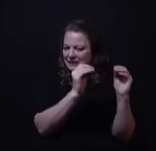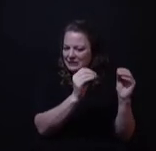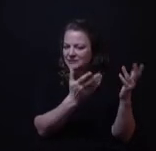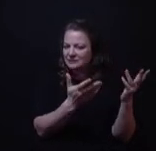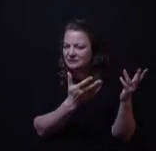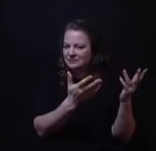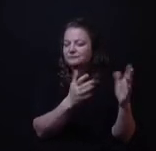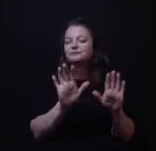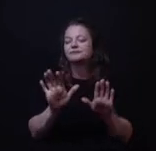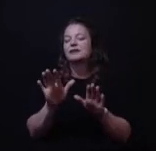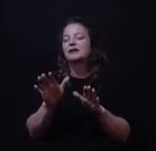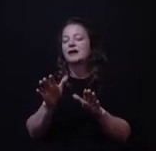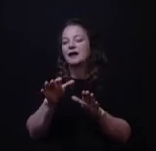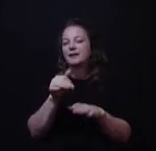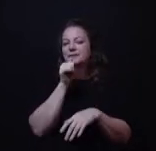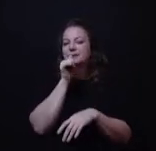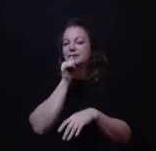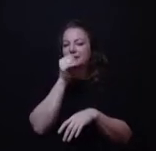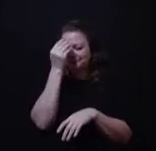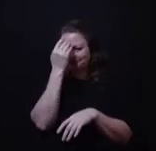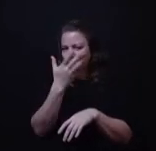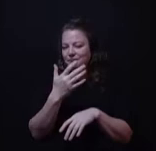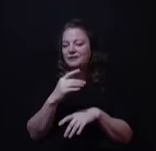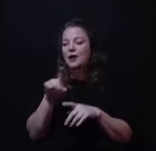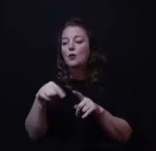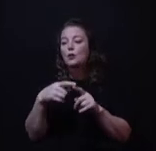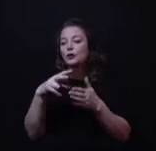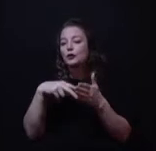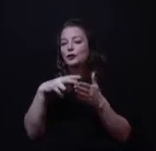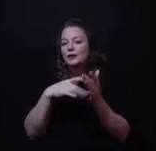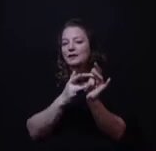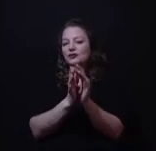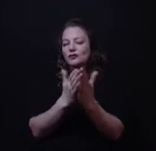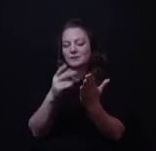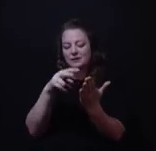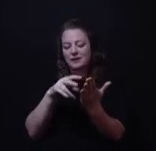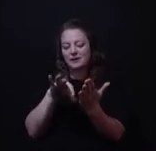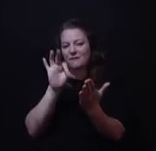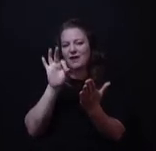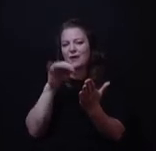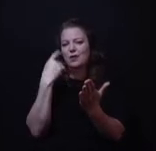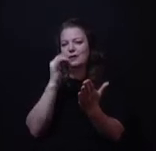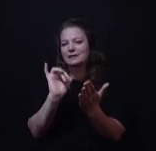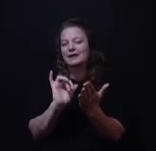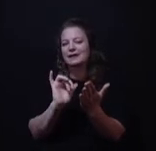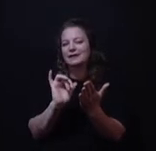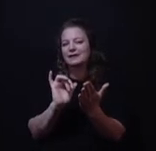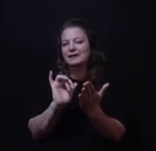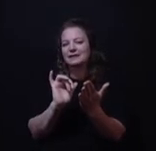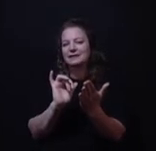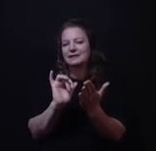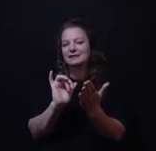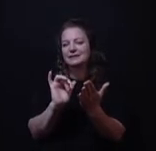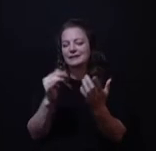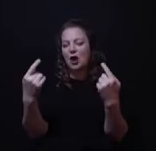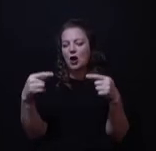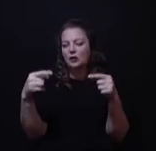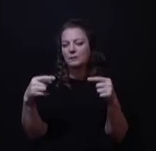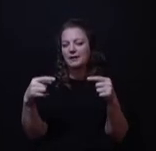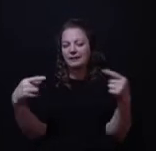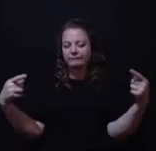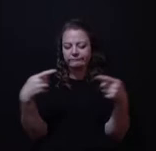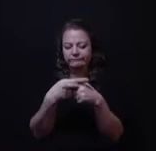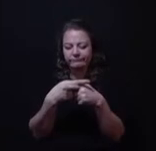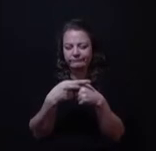Let you in on a secret. When you read scripture and you find what looks like this super colliding argument,